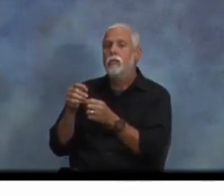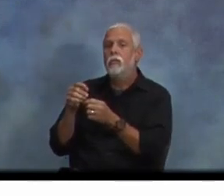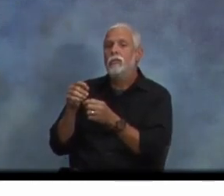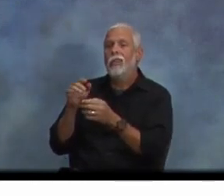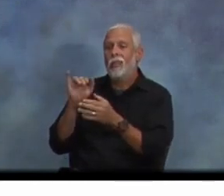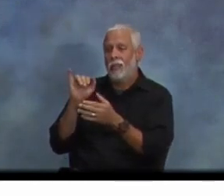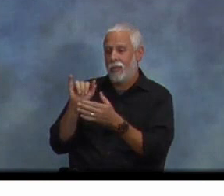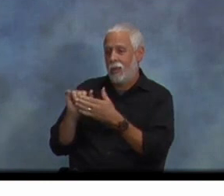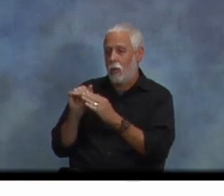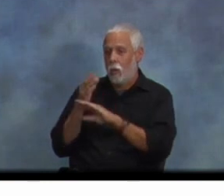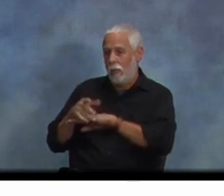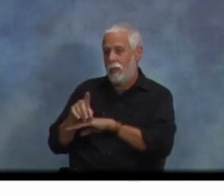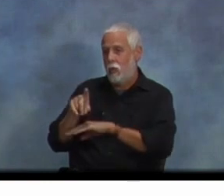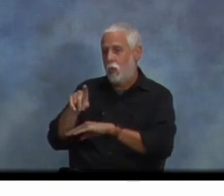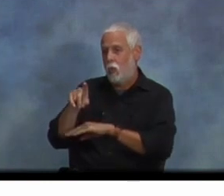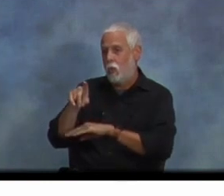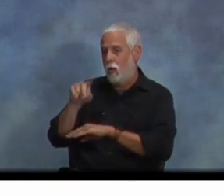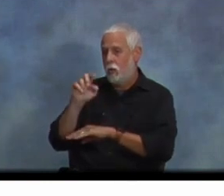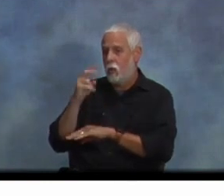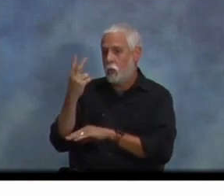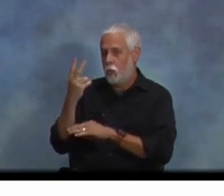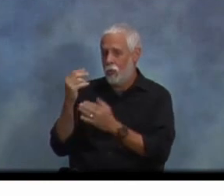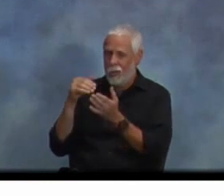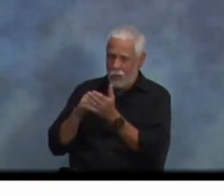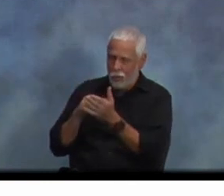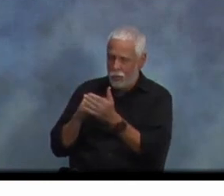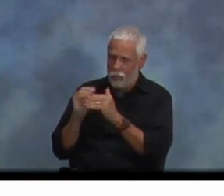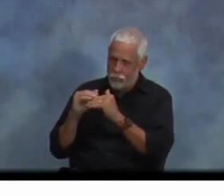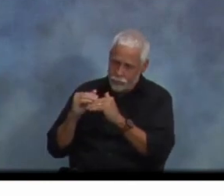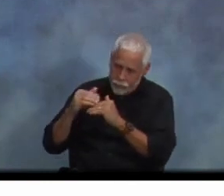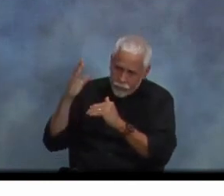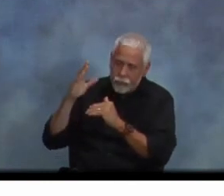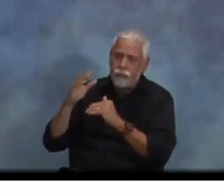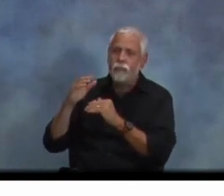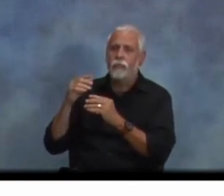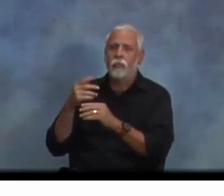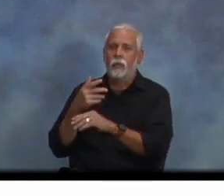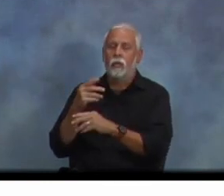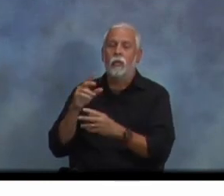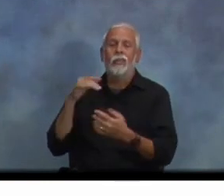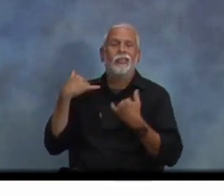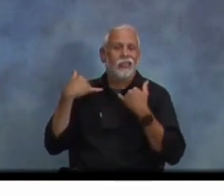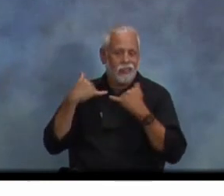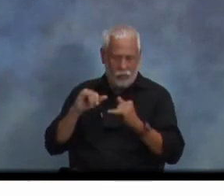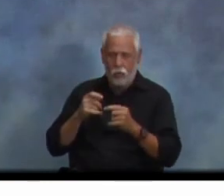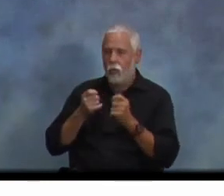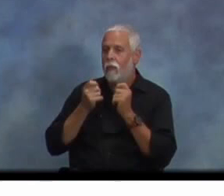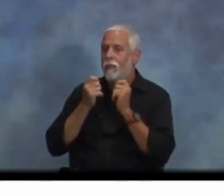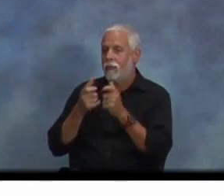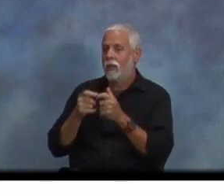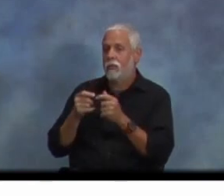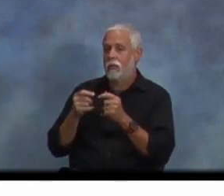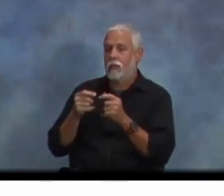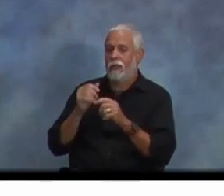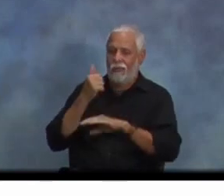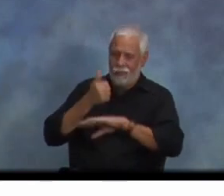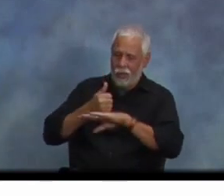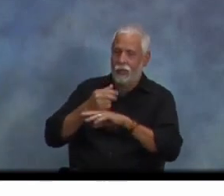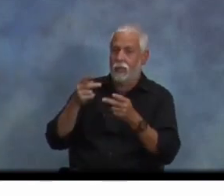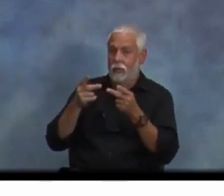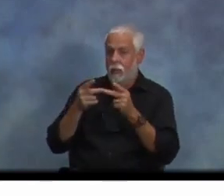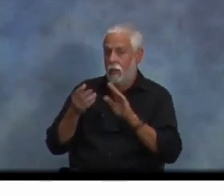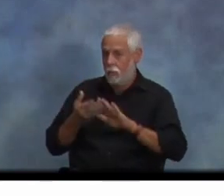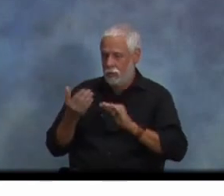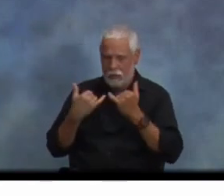at over 102,000 at this time. We still have our fixed site operations, which I just mentioned a few